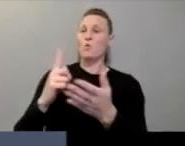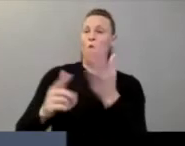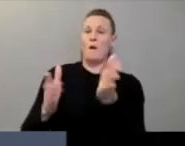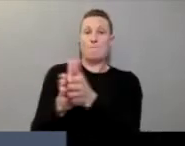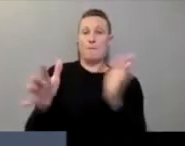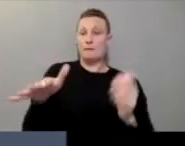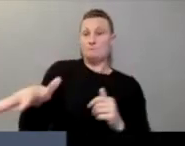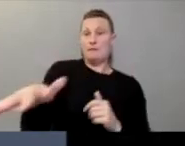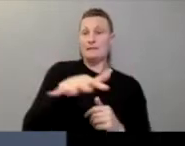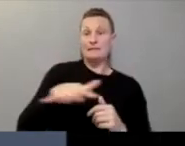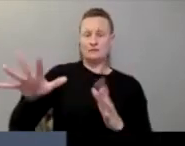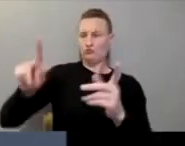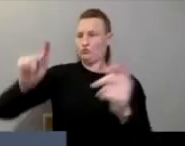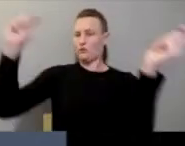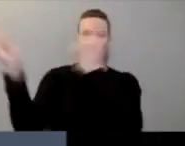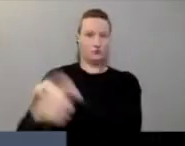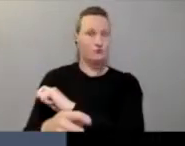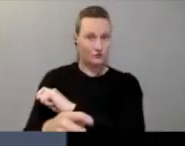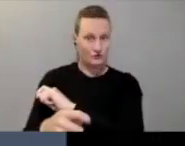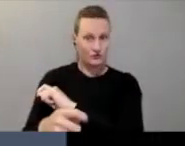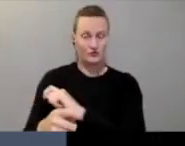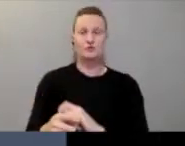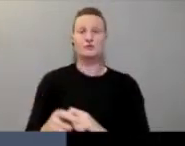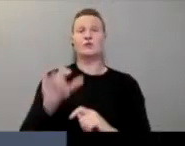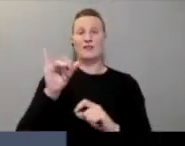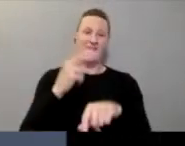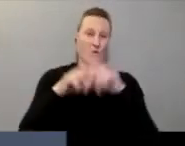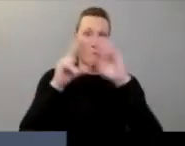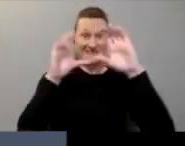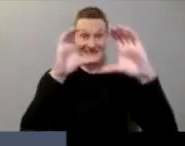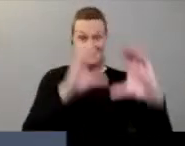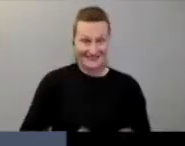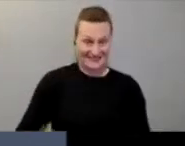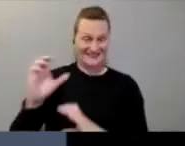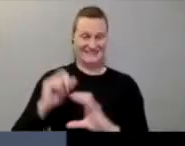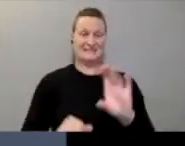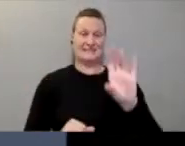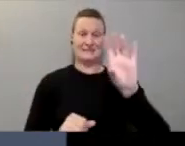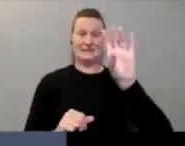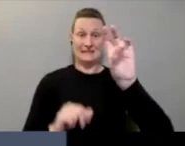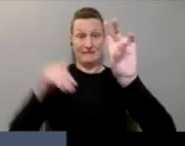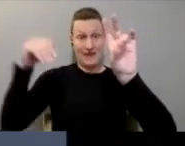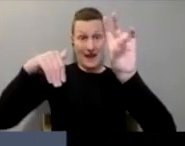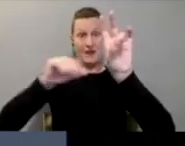place all night long, so from 7 p.m. to 7 a.m., and then it happens throughout the city of Toronto.